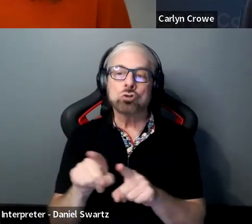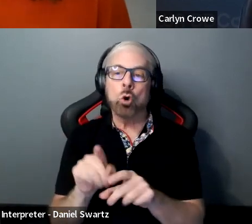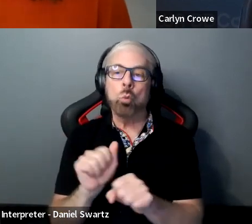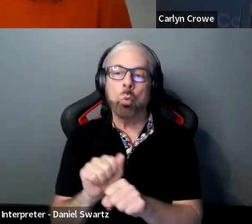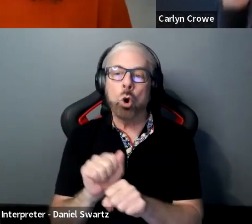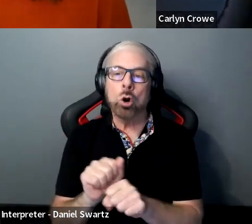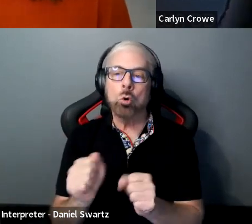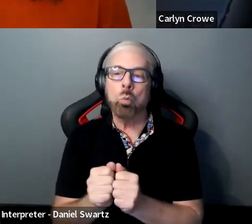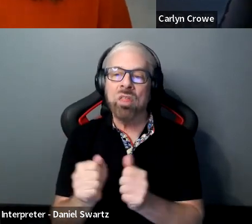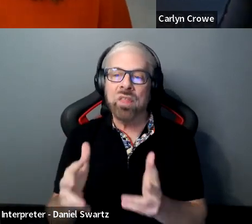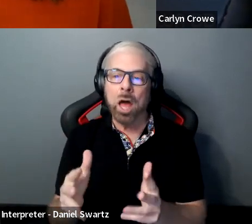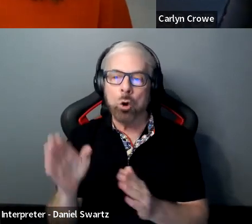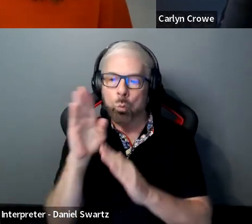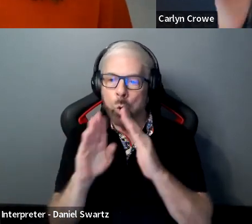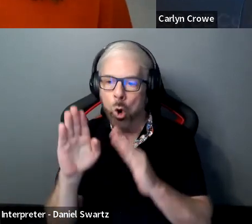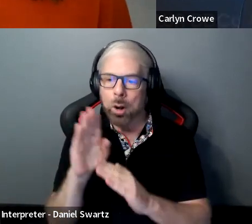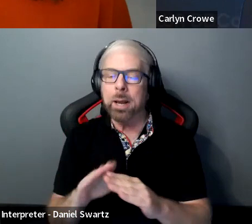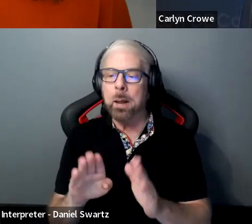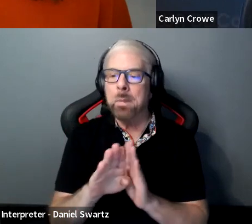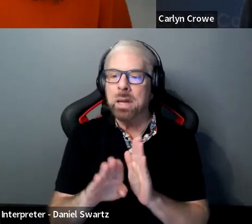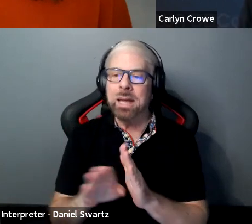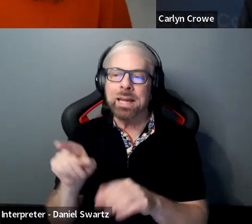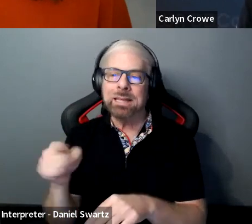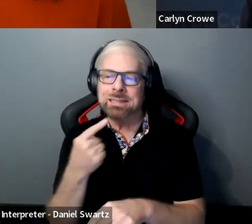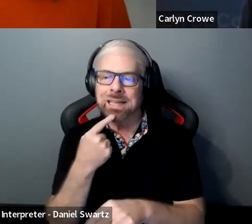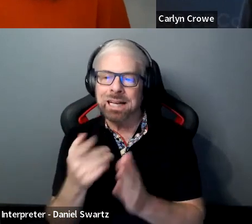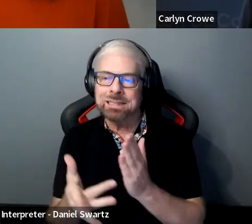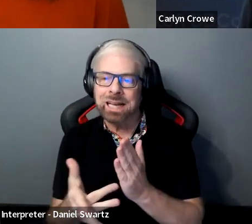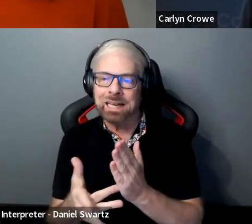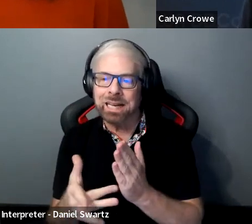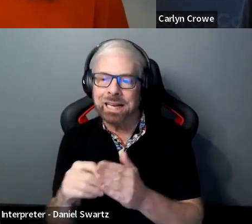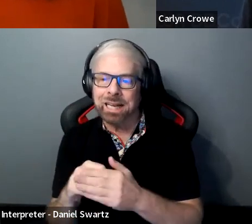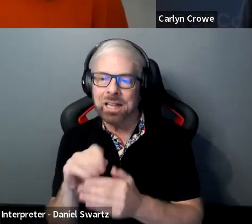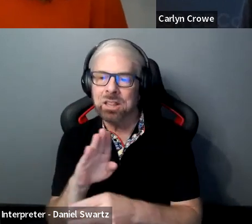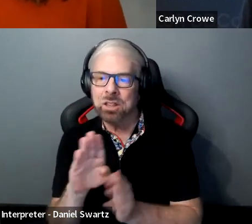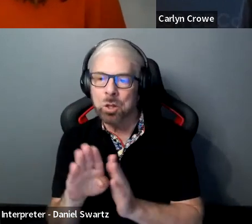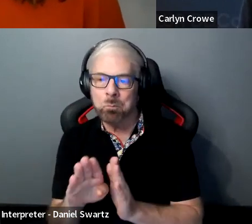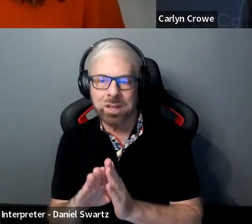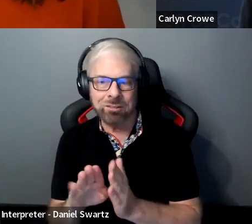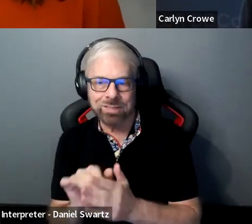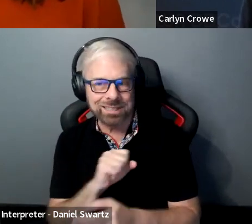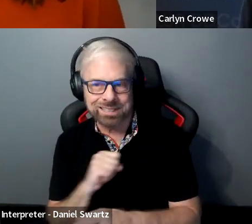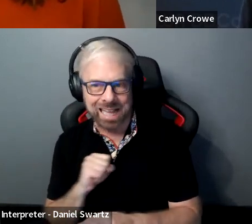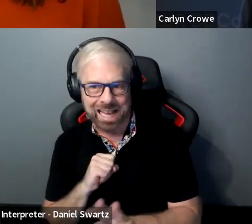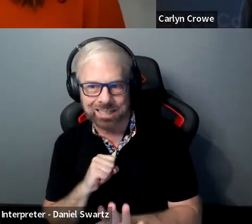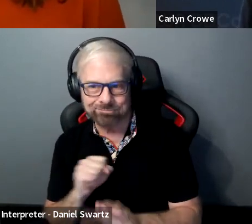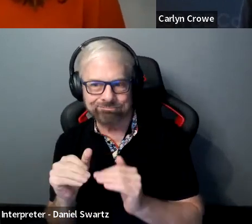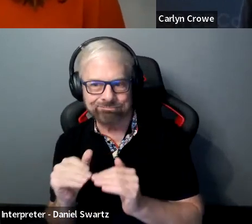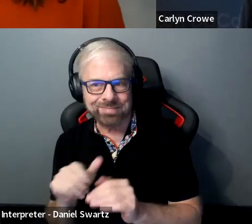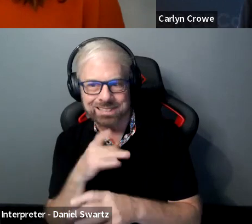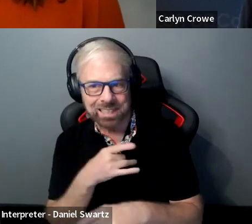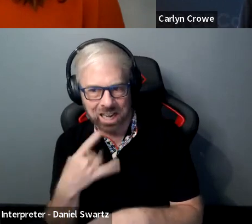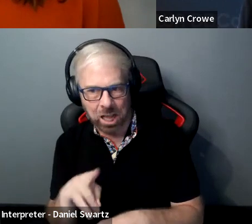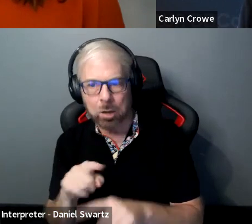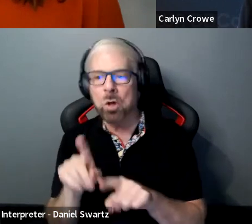that there was a technicality in that bill that the Senate didn't like, but they're working on it,